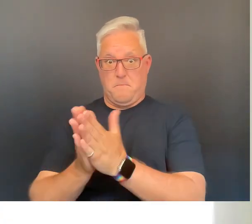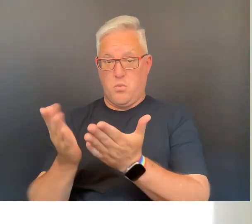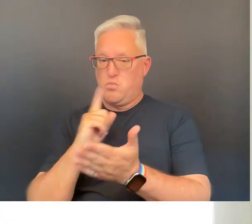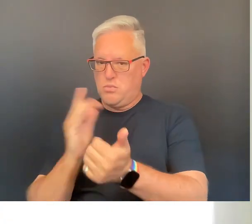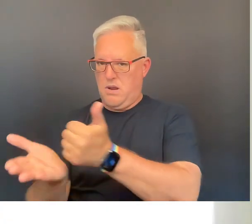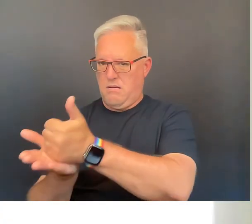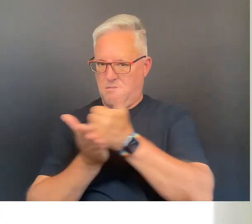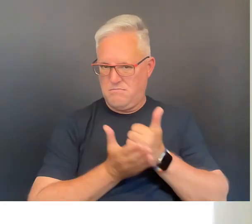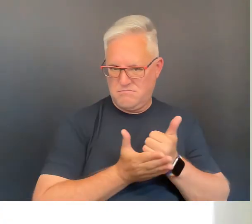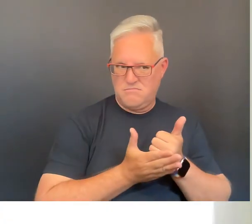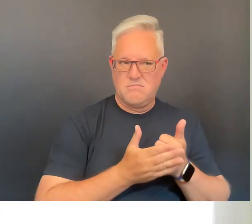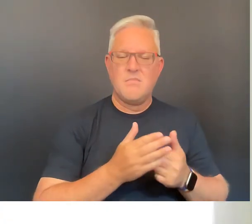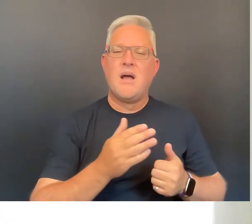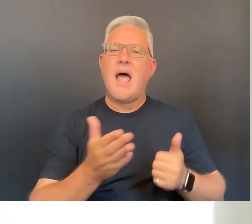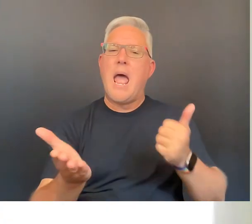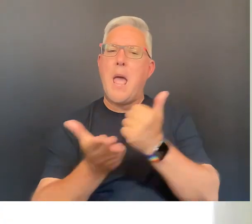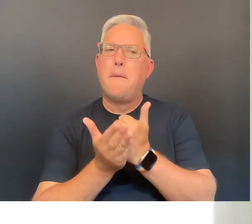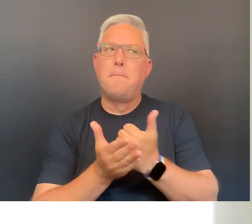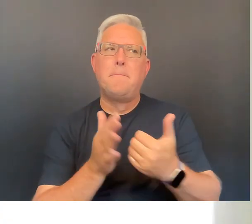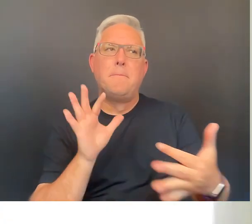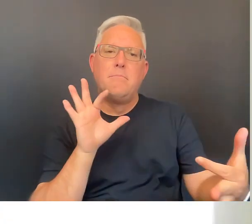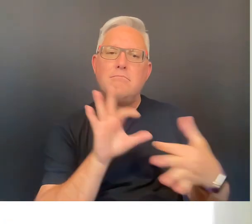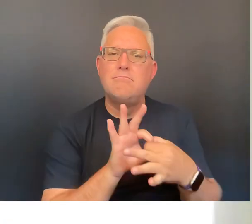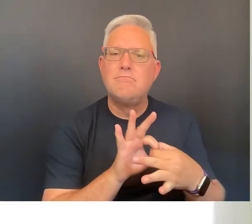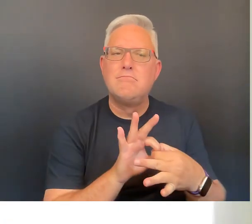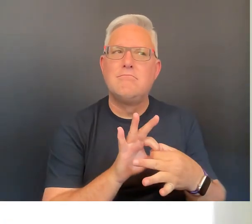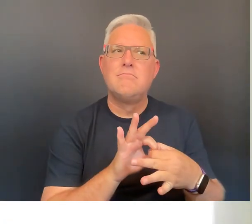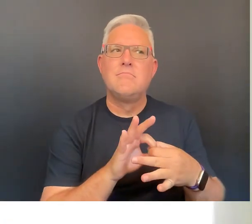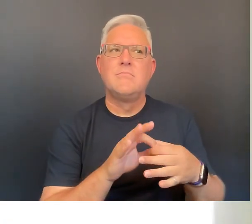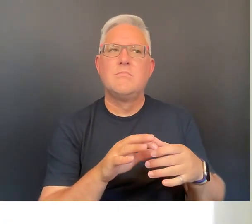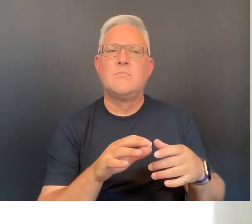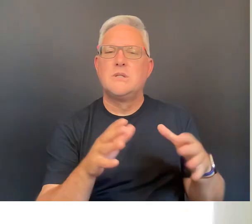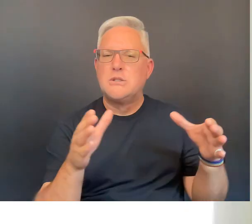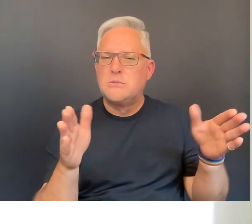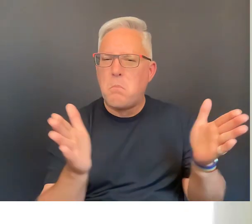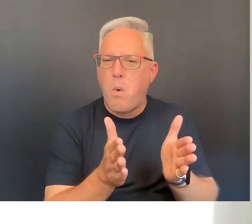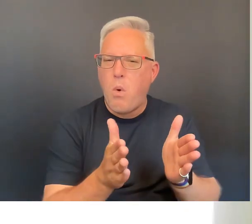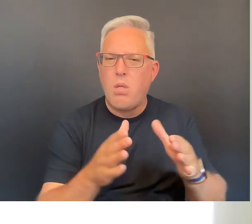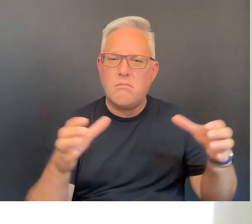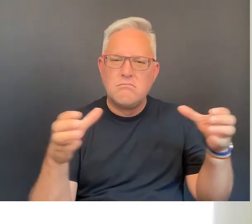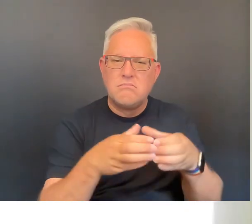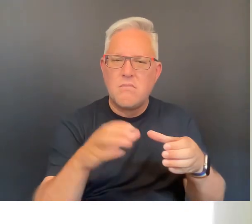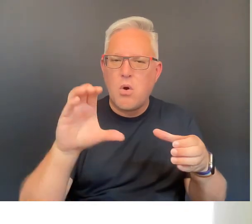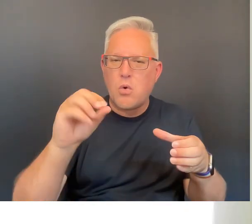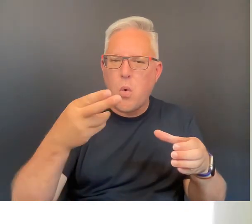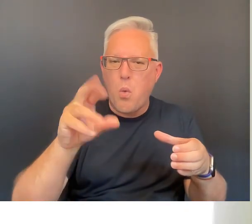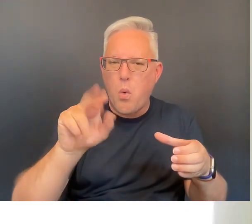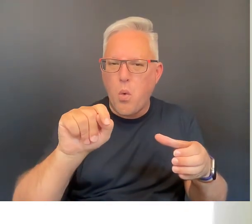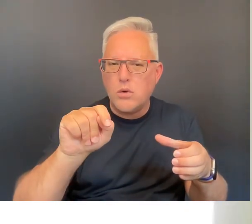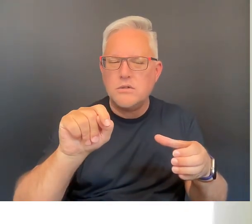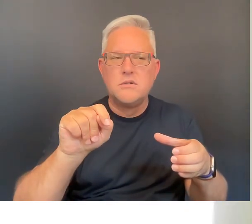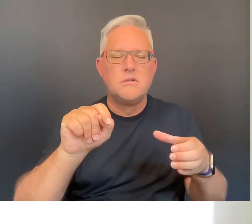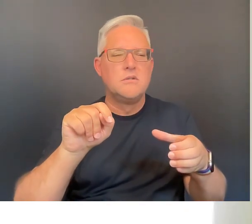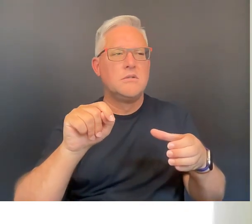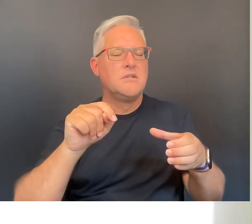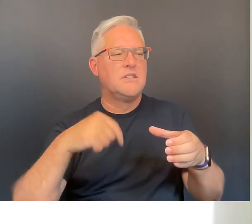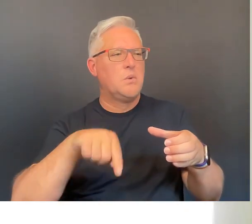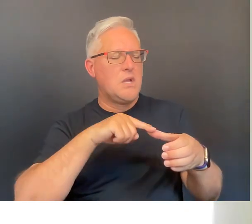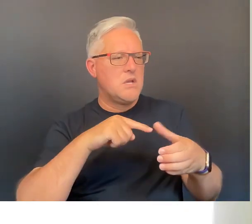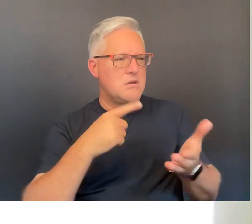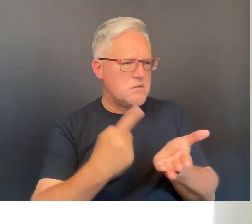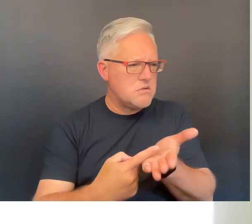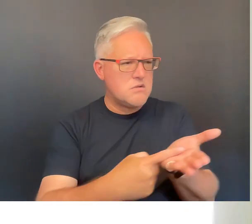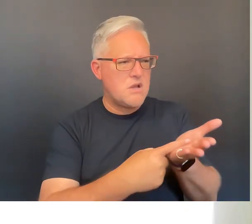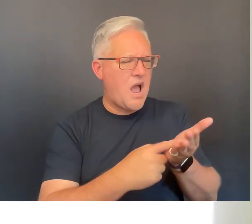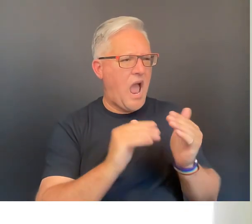of connecting, connecting as a small cohort to think about and imagine how do we